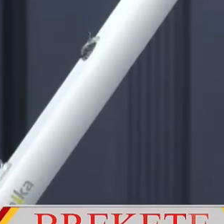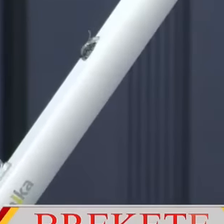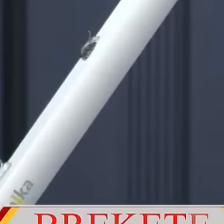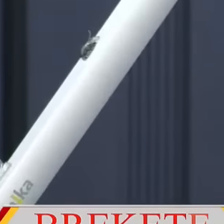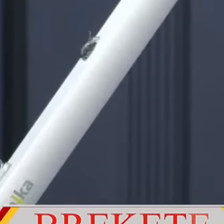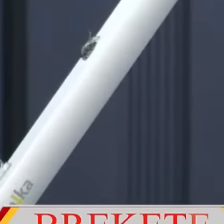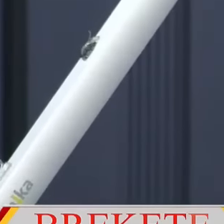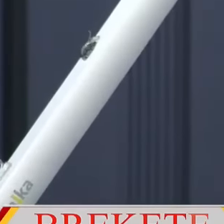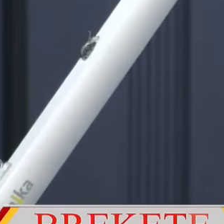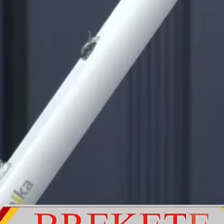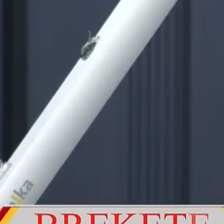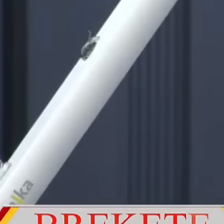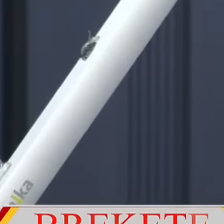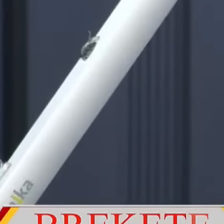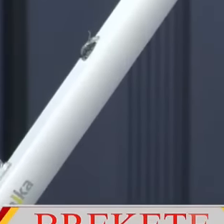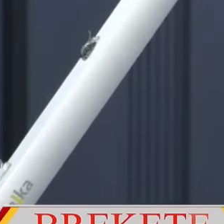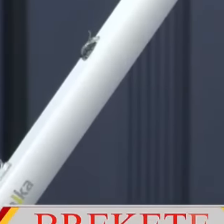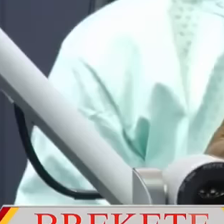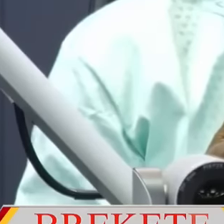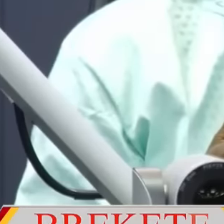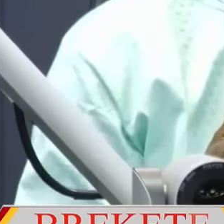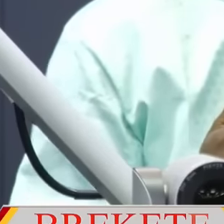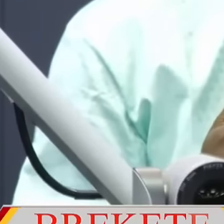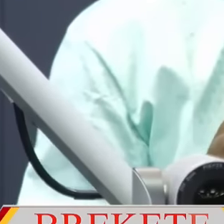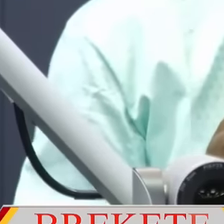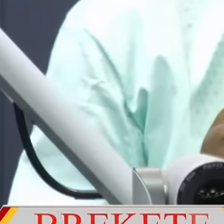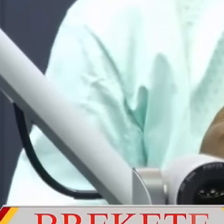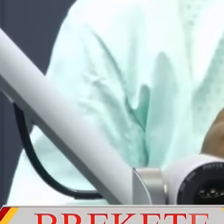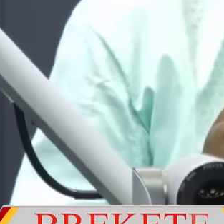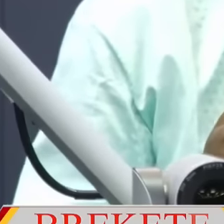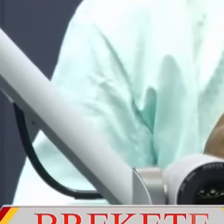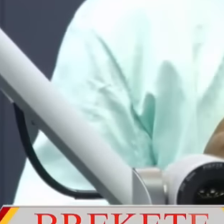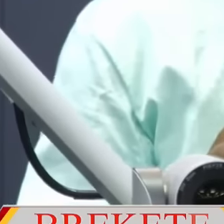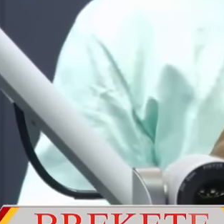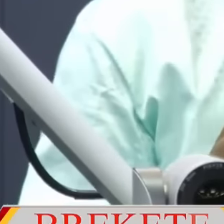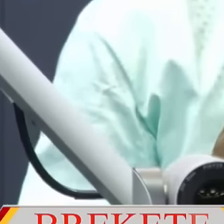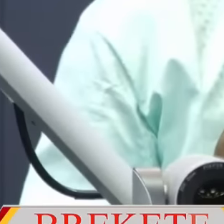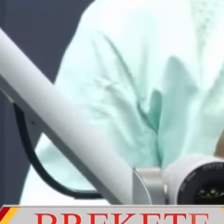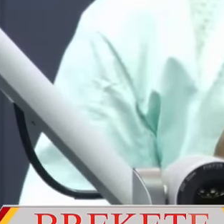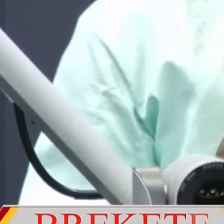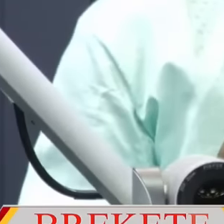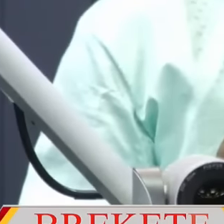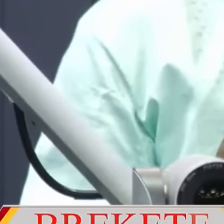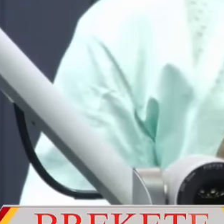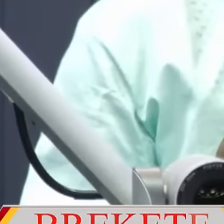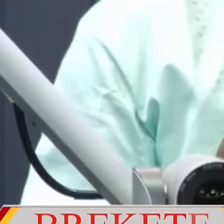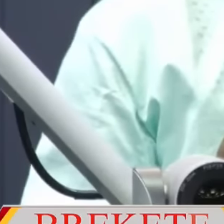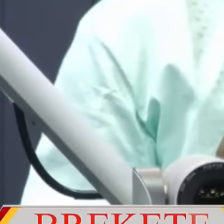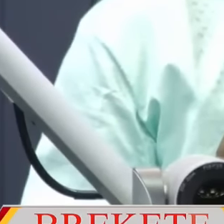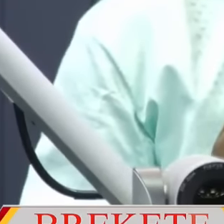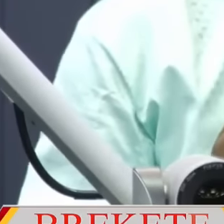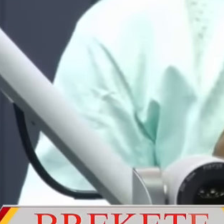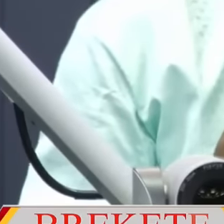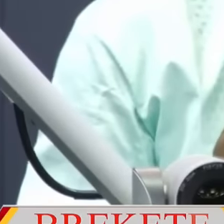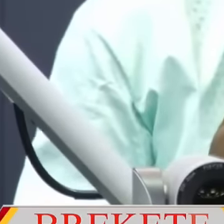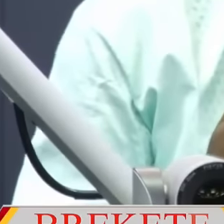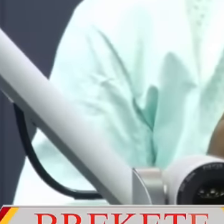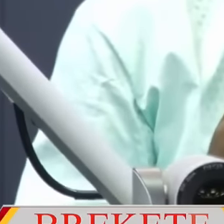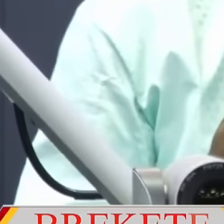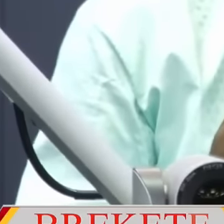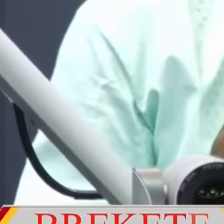ta amfani da shaidanta ba sai tace wai a kotun inji wannan yariyar tace